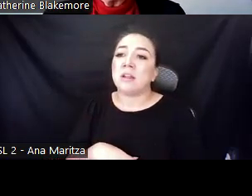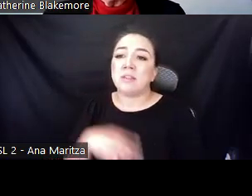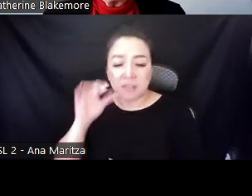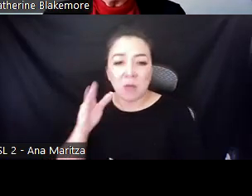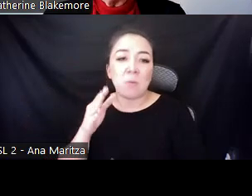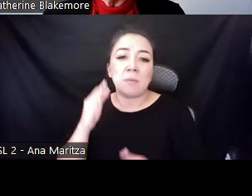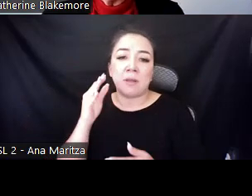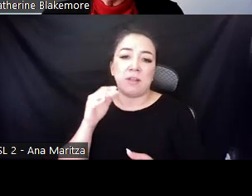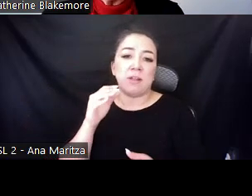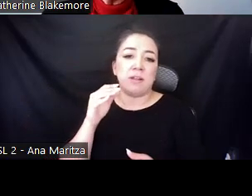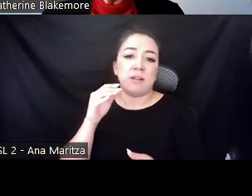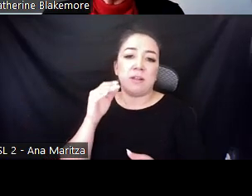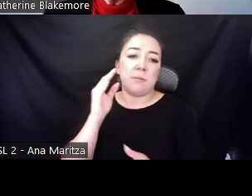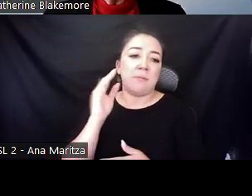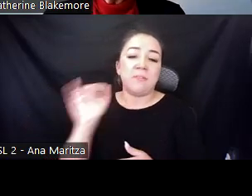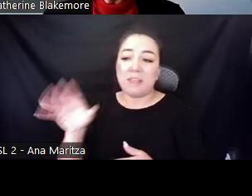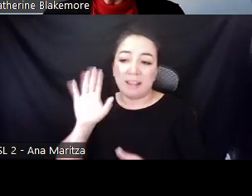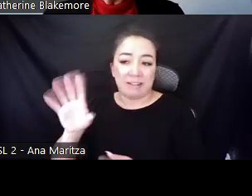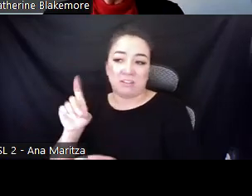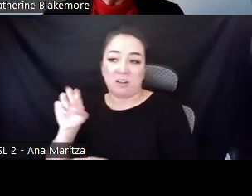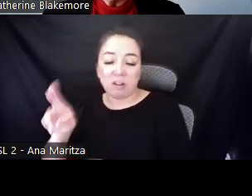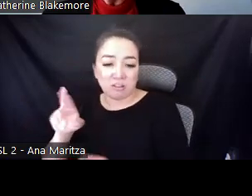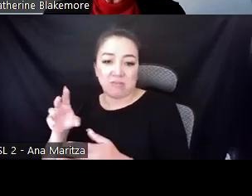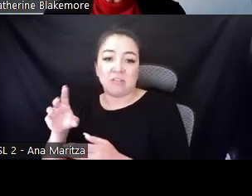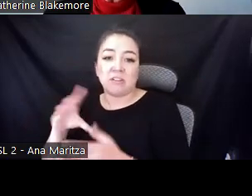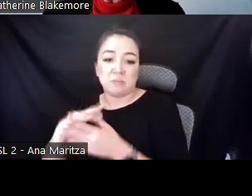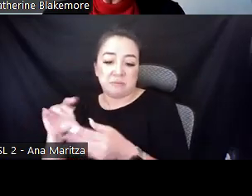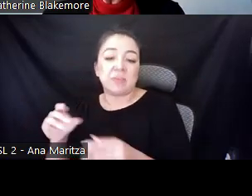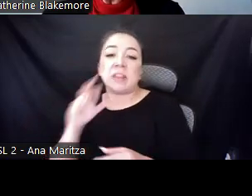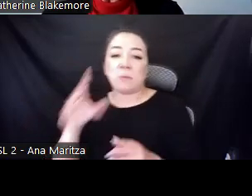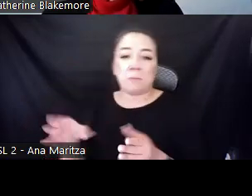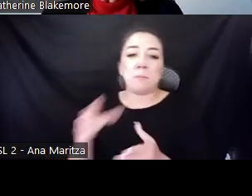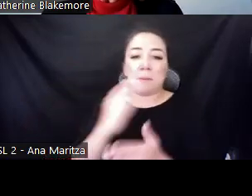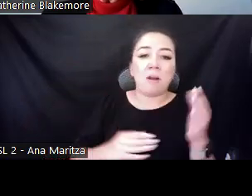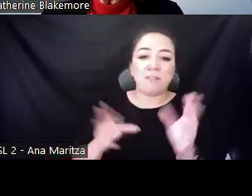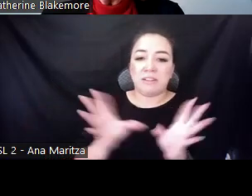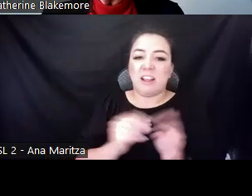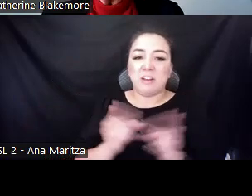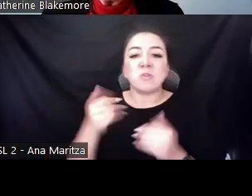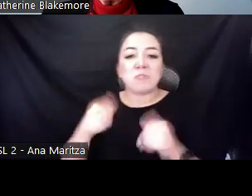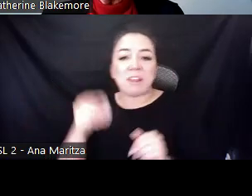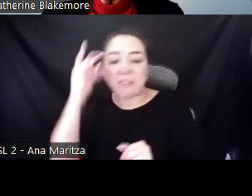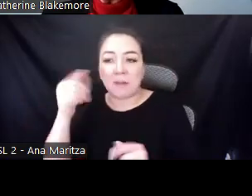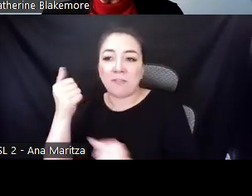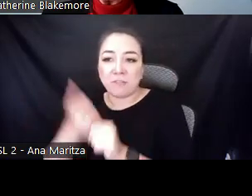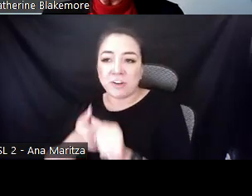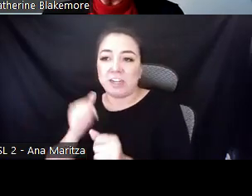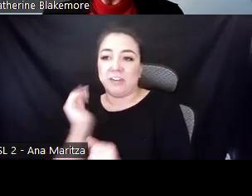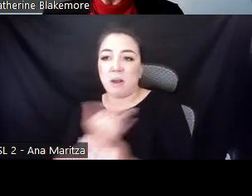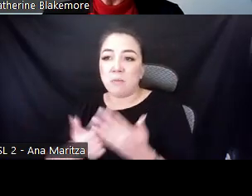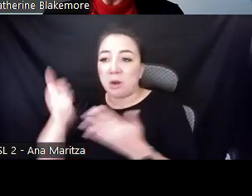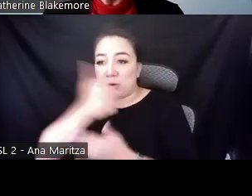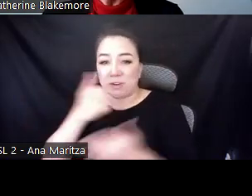that part of the discussion. So those are the 4 things we're going to try and think about for each of our priorities